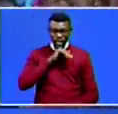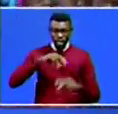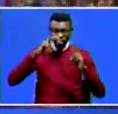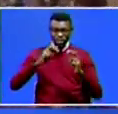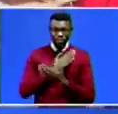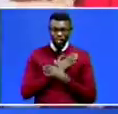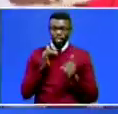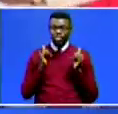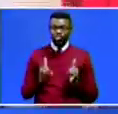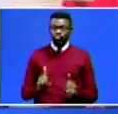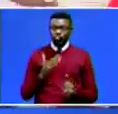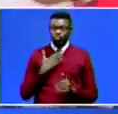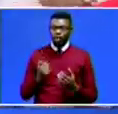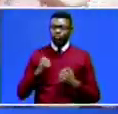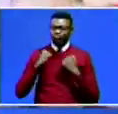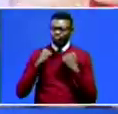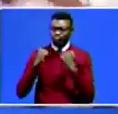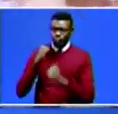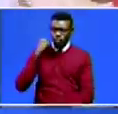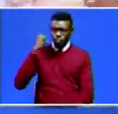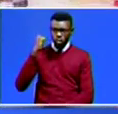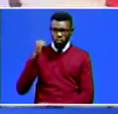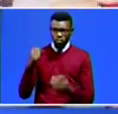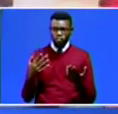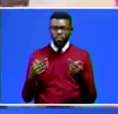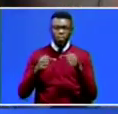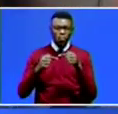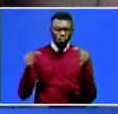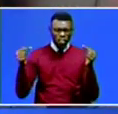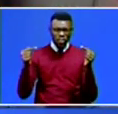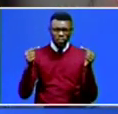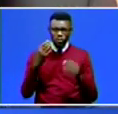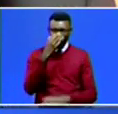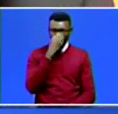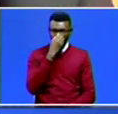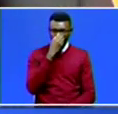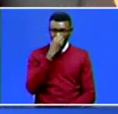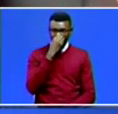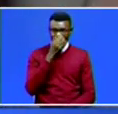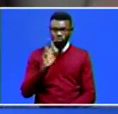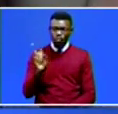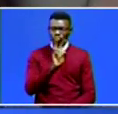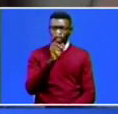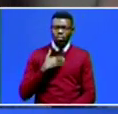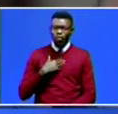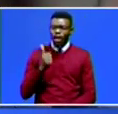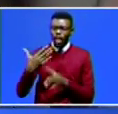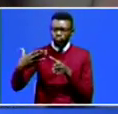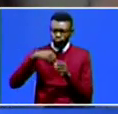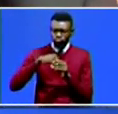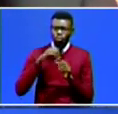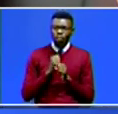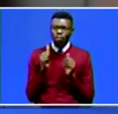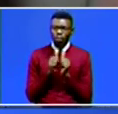kudhihirisha ubabe wake siasani kwa hasidi wake mkuu naibu rais William Ruto. So we have to look for other people also to work with. You know, politics is